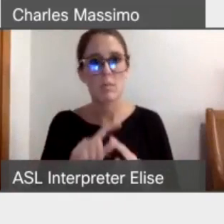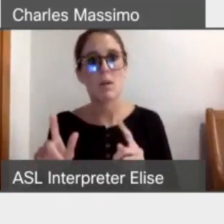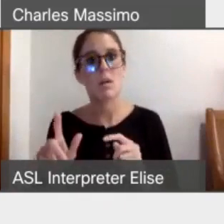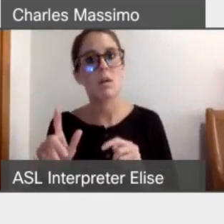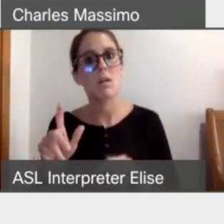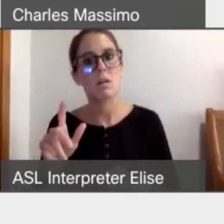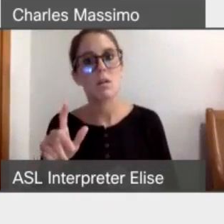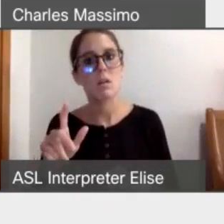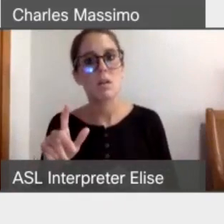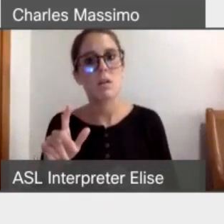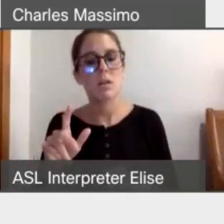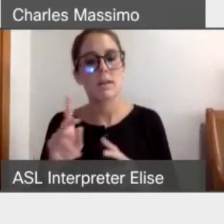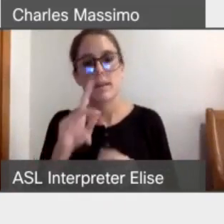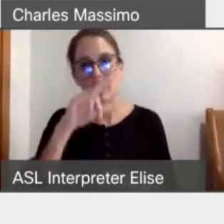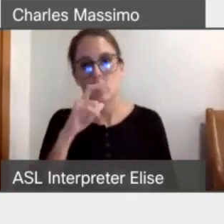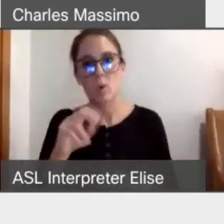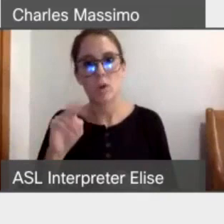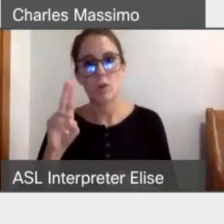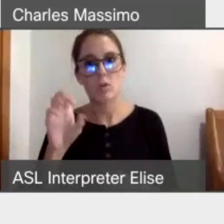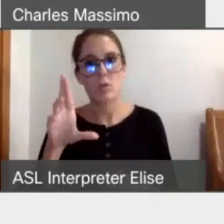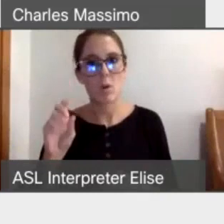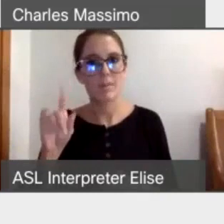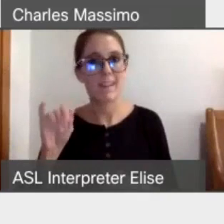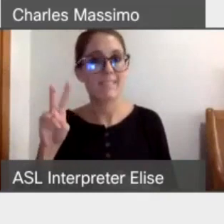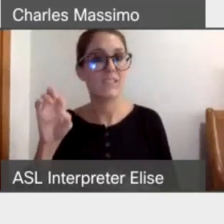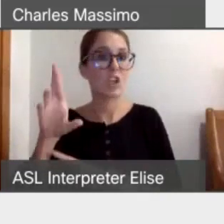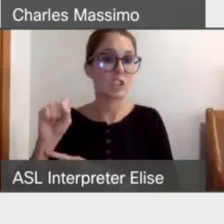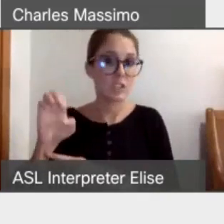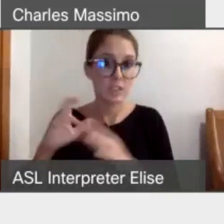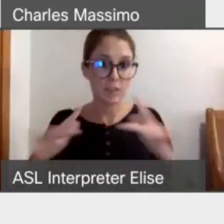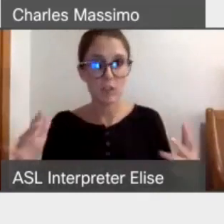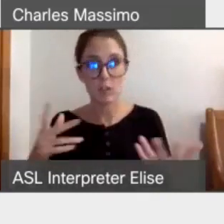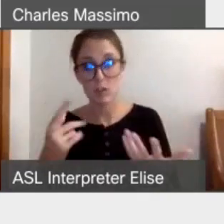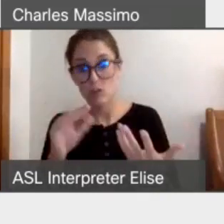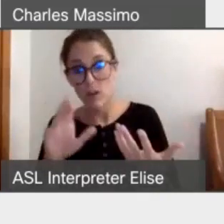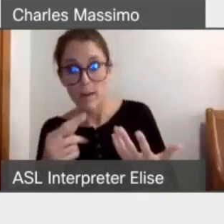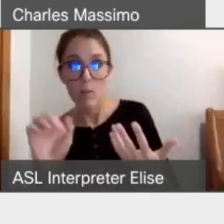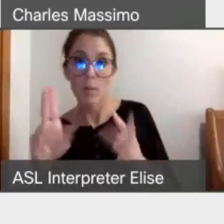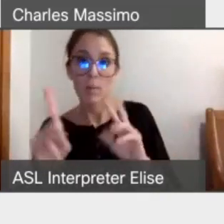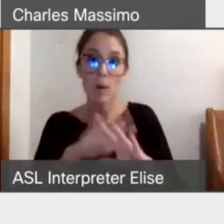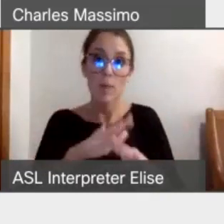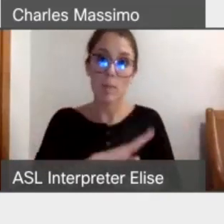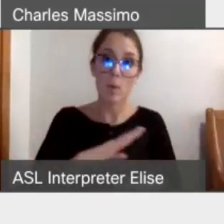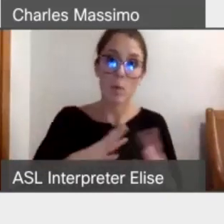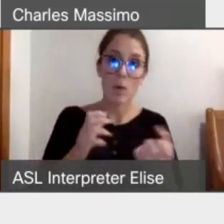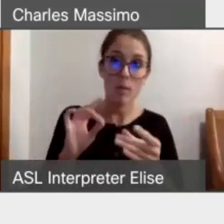are neurodiverse. So I hear you. Anybody on the board or Greg want to comment? Michael